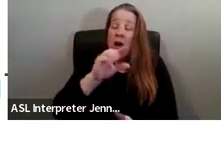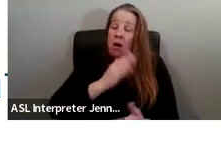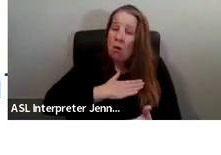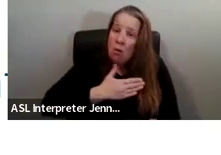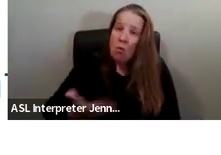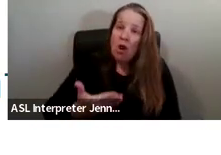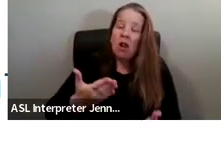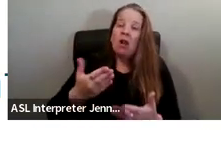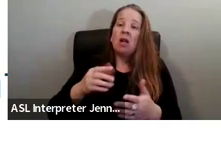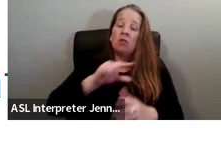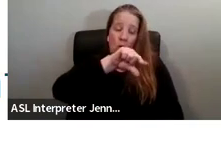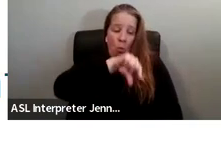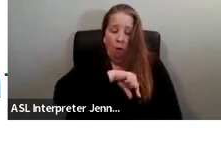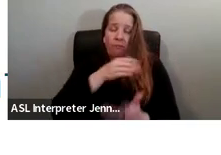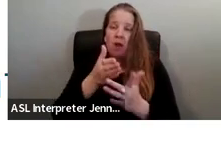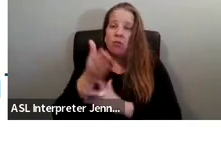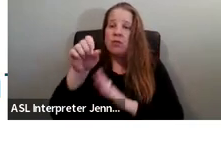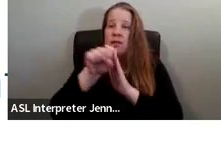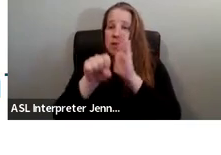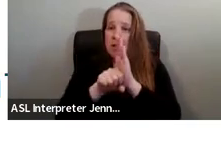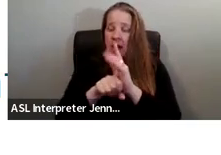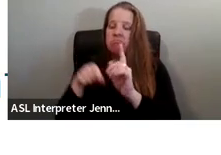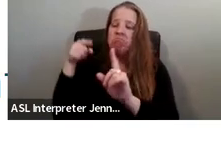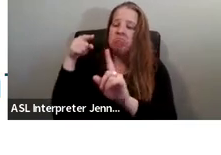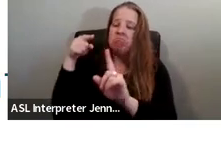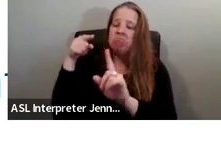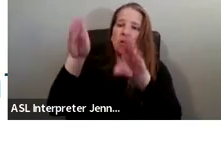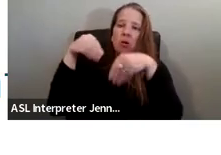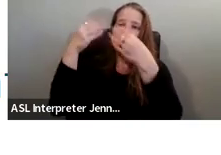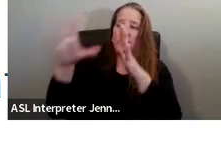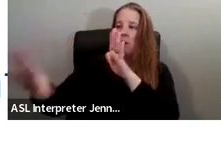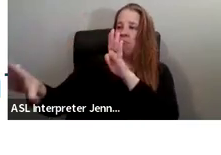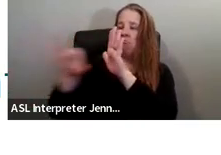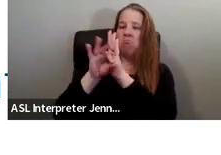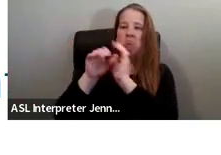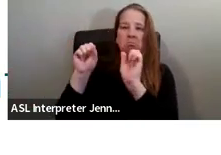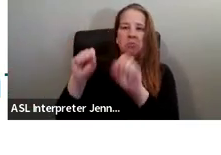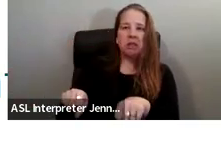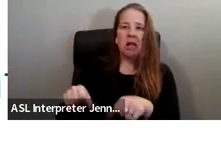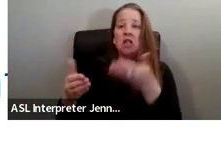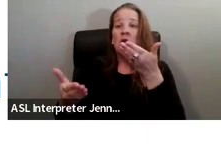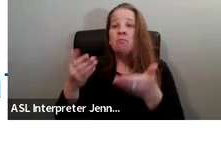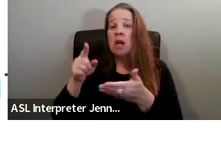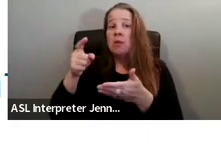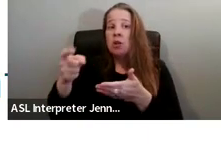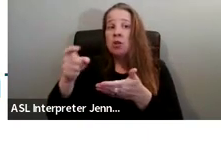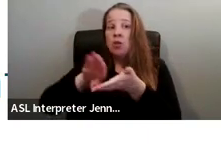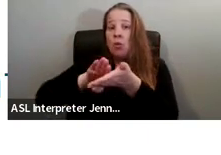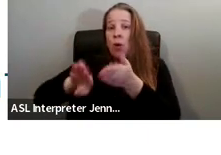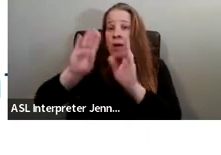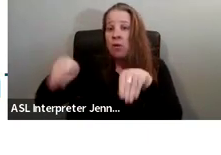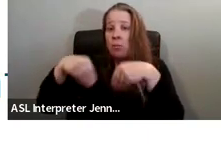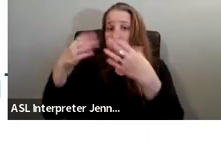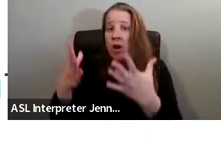state is a provider that's able to be chosen. For instance, if you're a waiver provider and you're a person